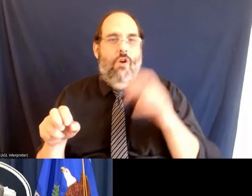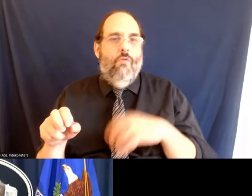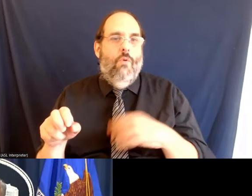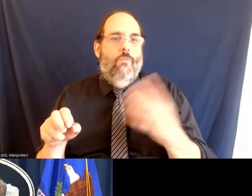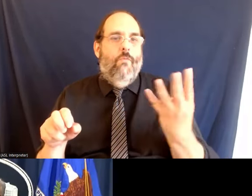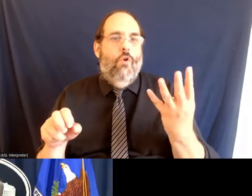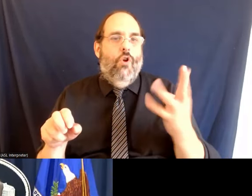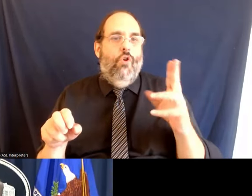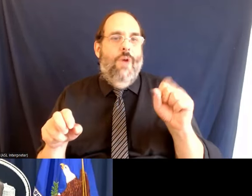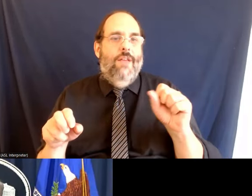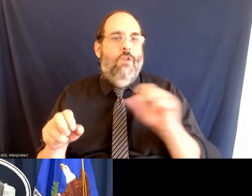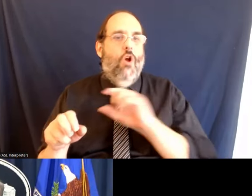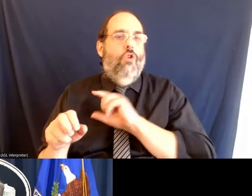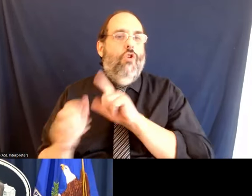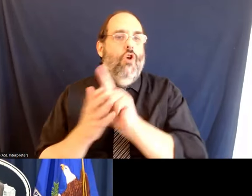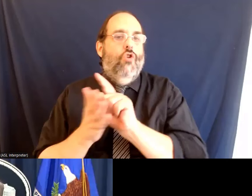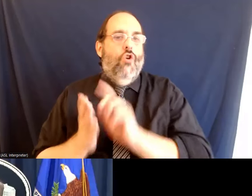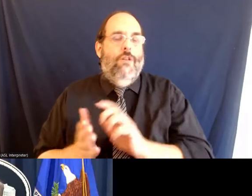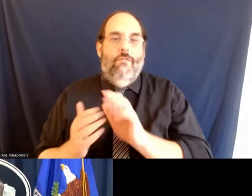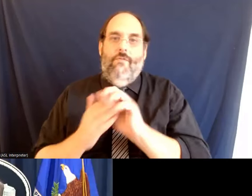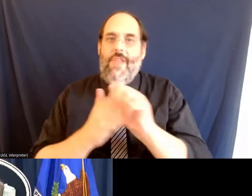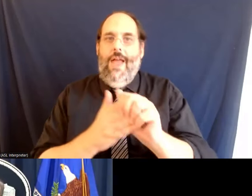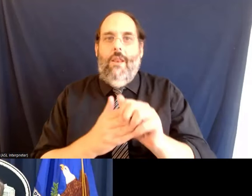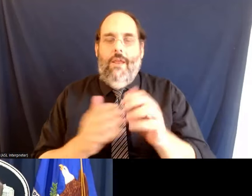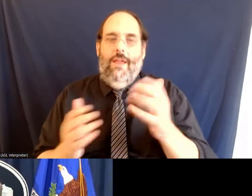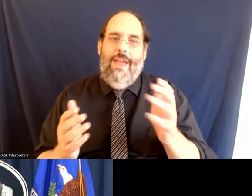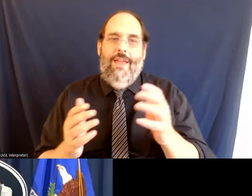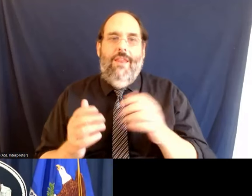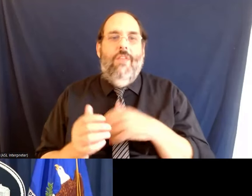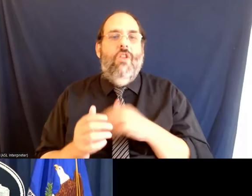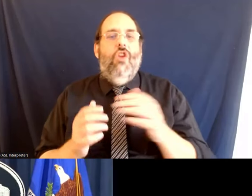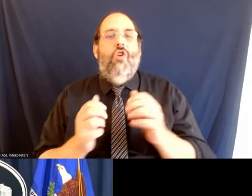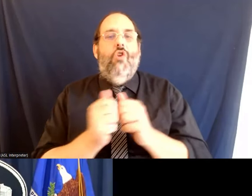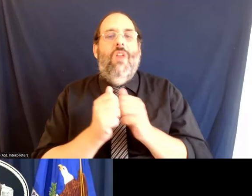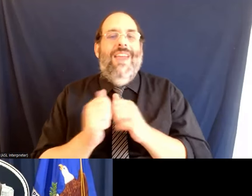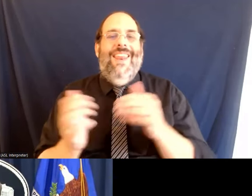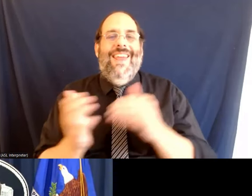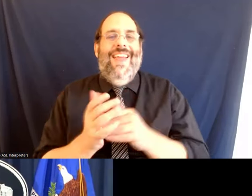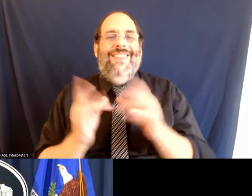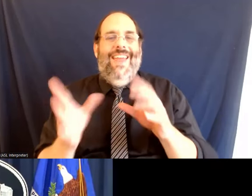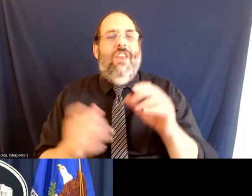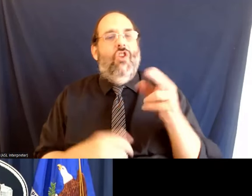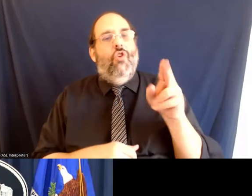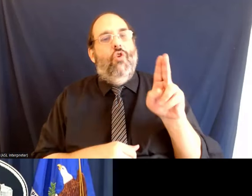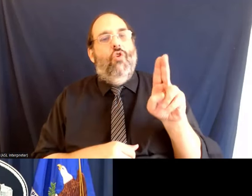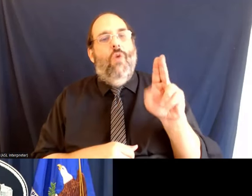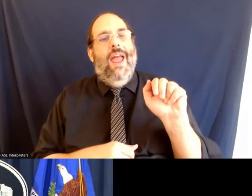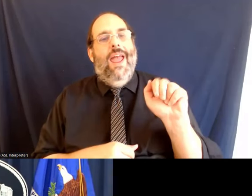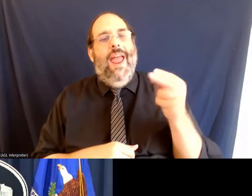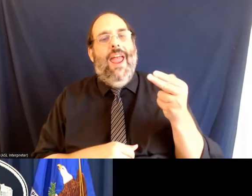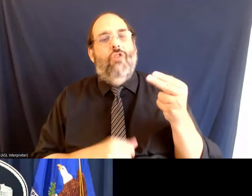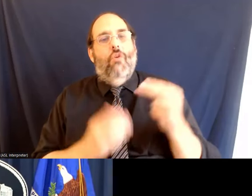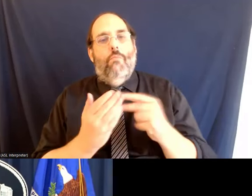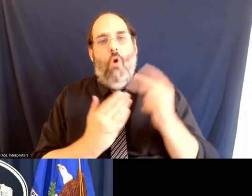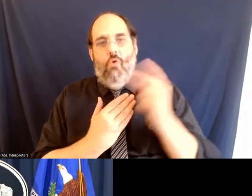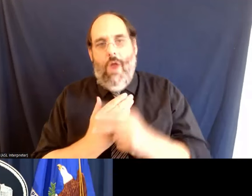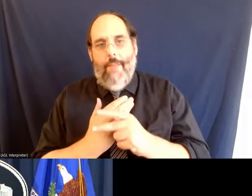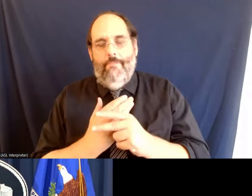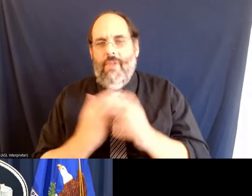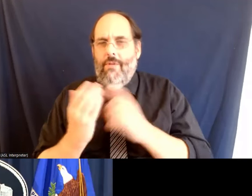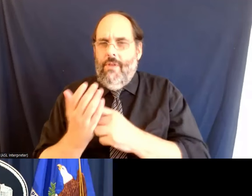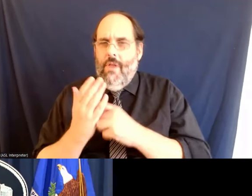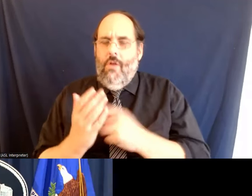U.S. attorneys who have been leaders in the United Against Hate program. These leaders will discuss the importance of community and